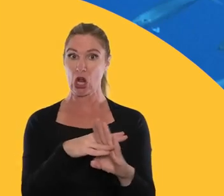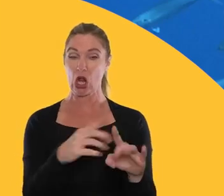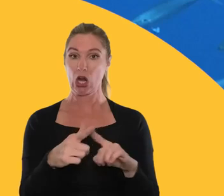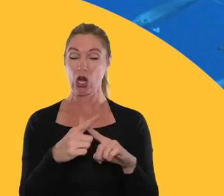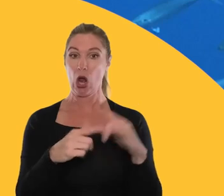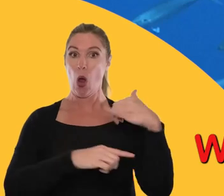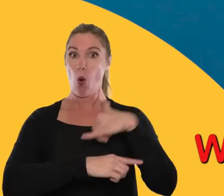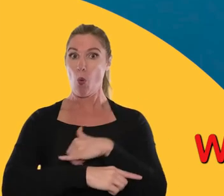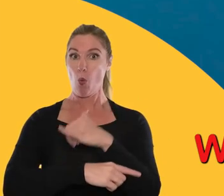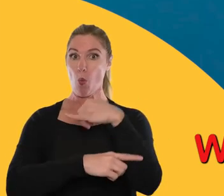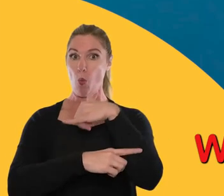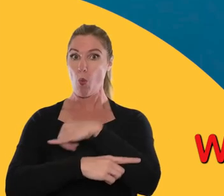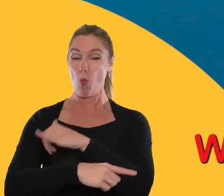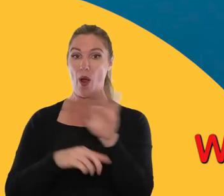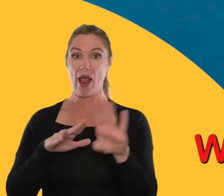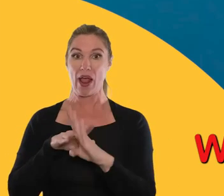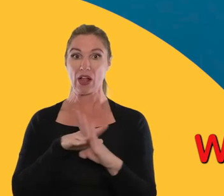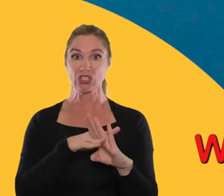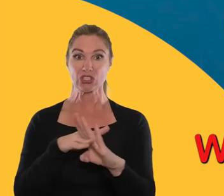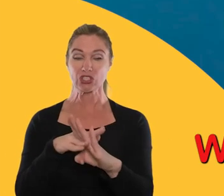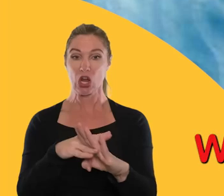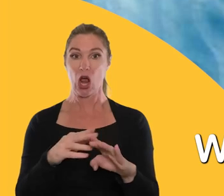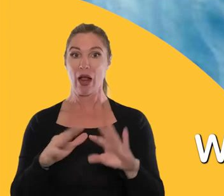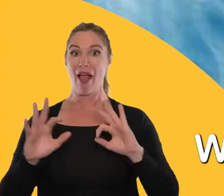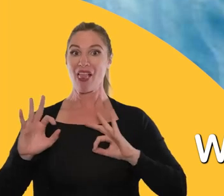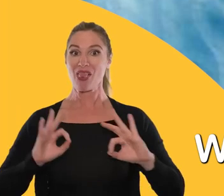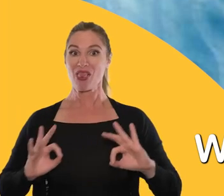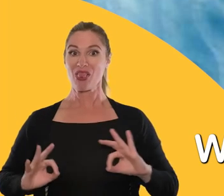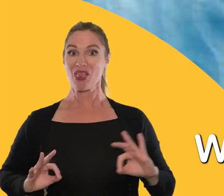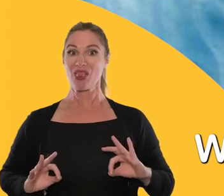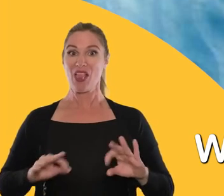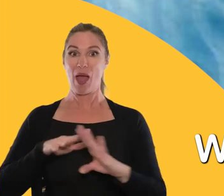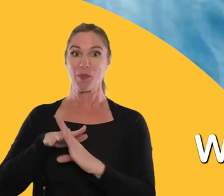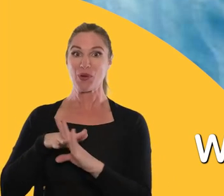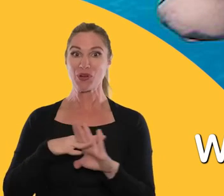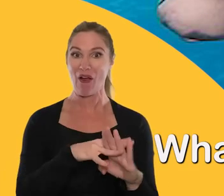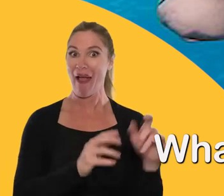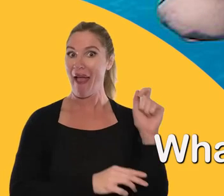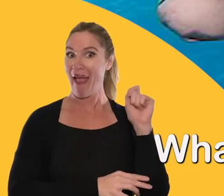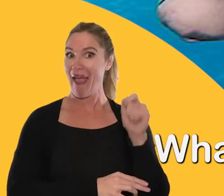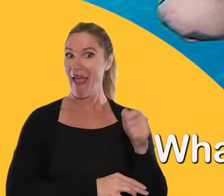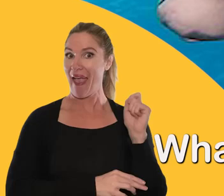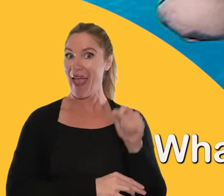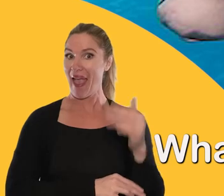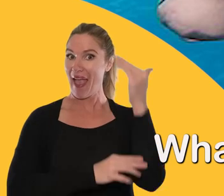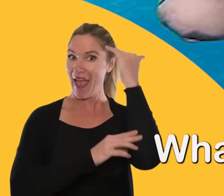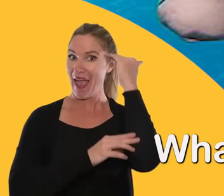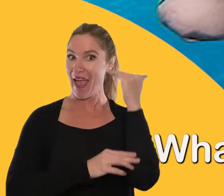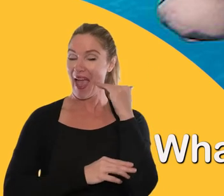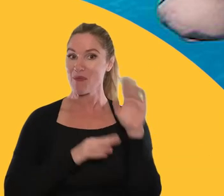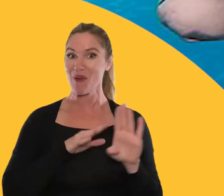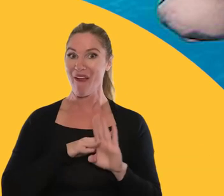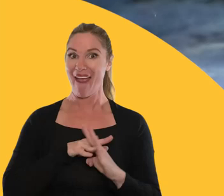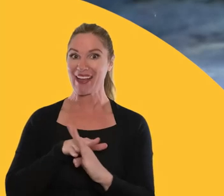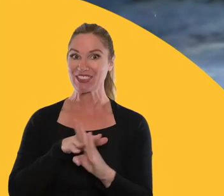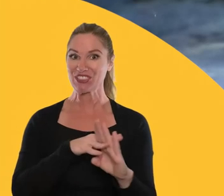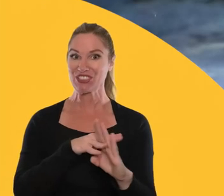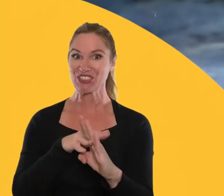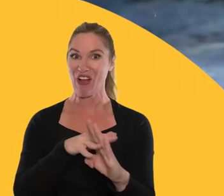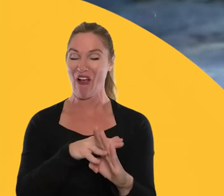shark, whale shark, leopard shark, hammerhead shark,